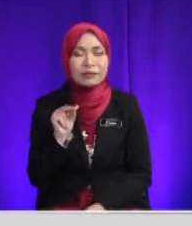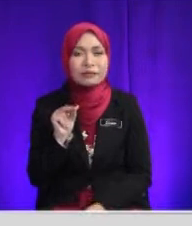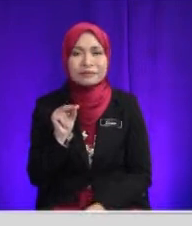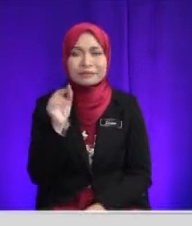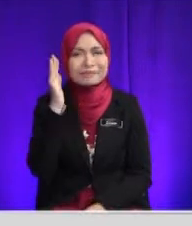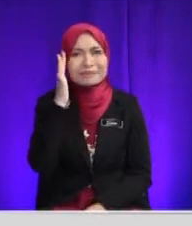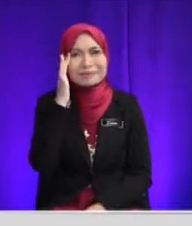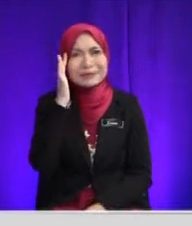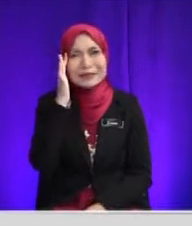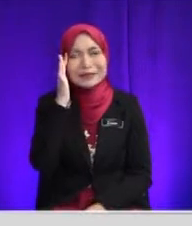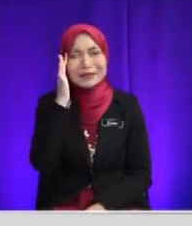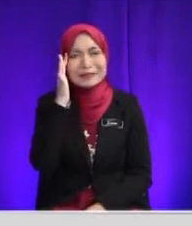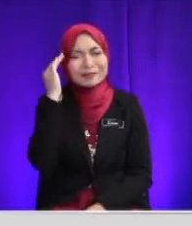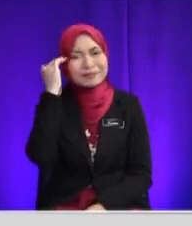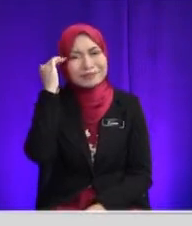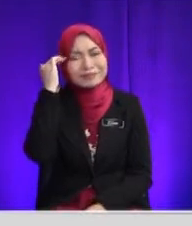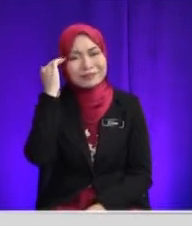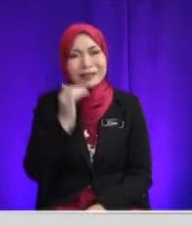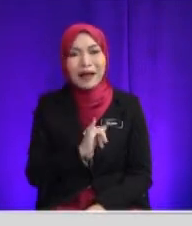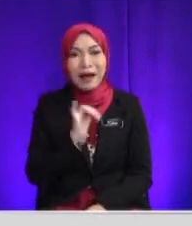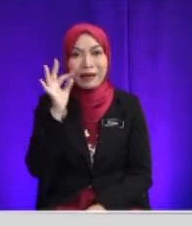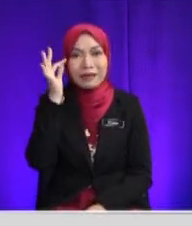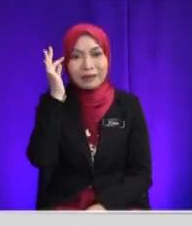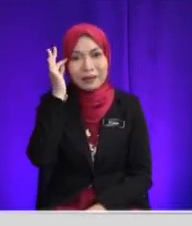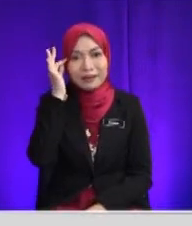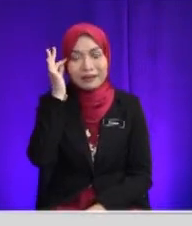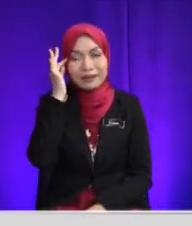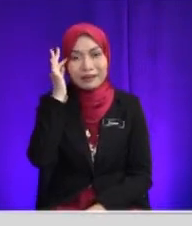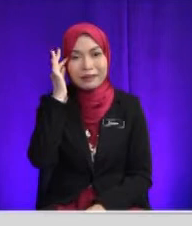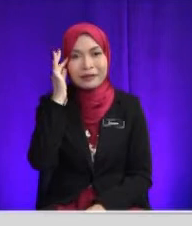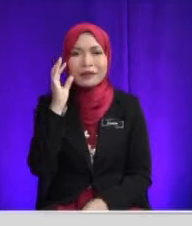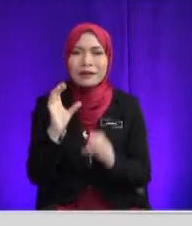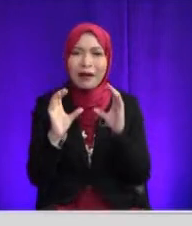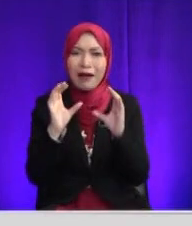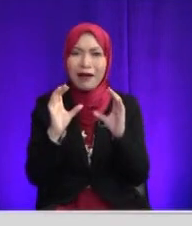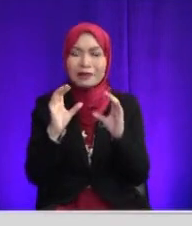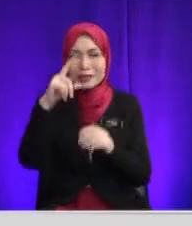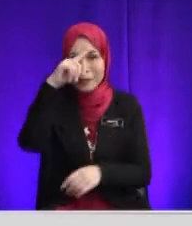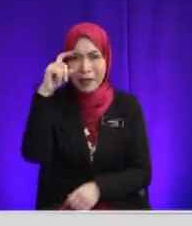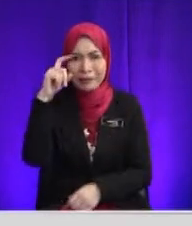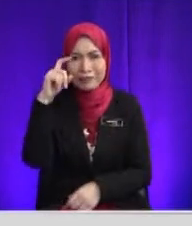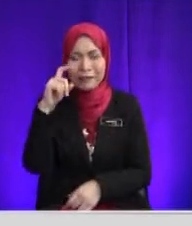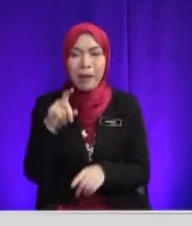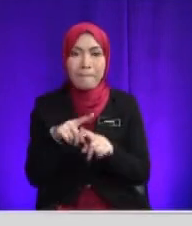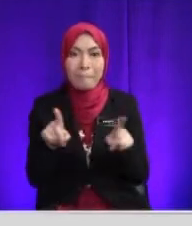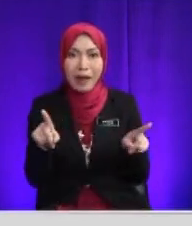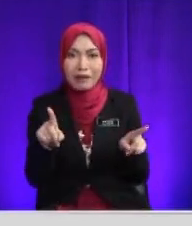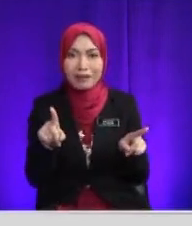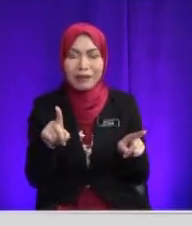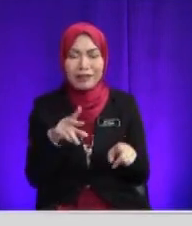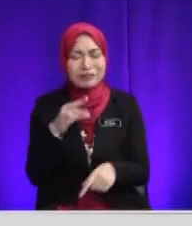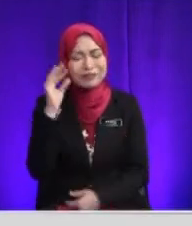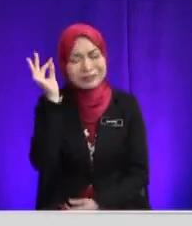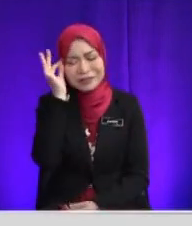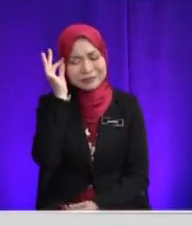I think his coat was black, but I couldn't swear to it. Alright. So how are we going to replace the